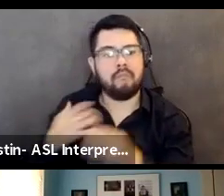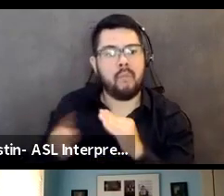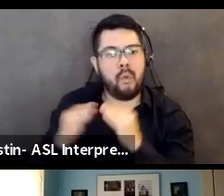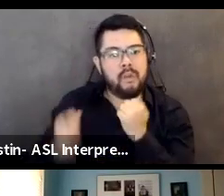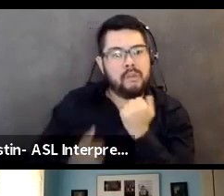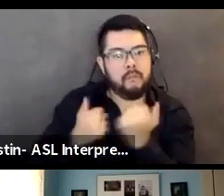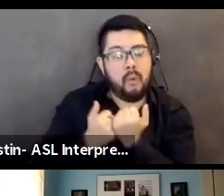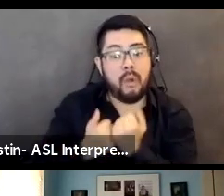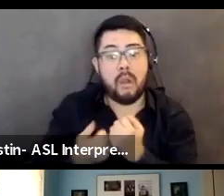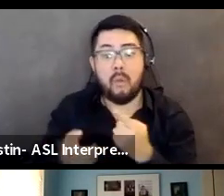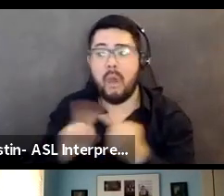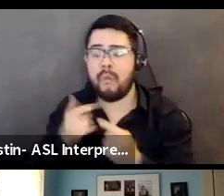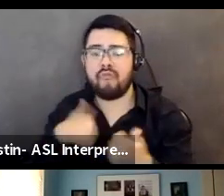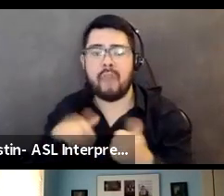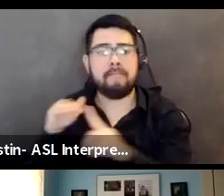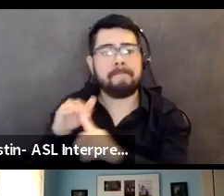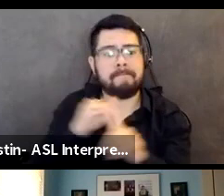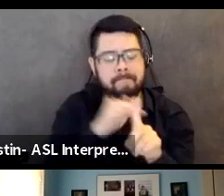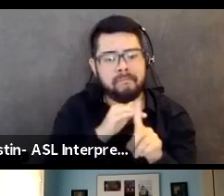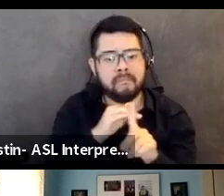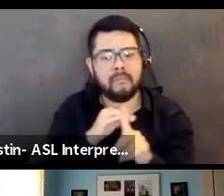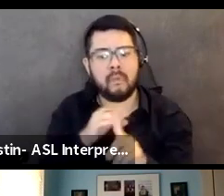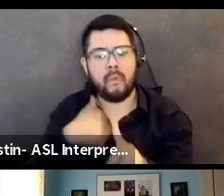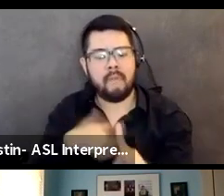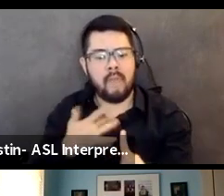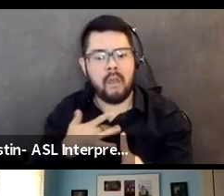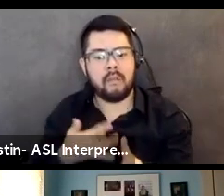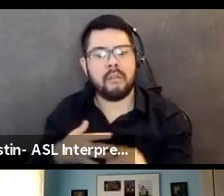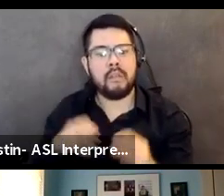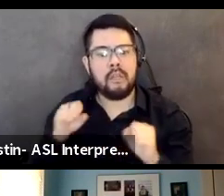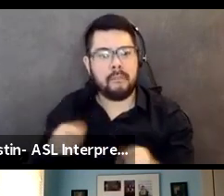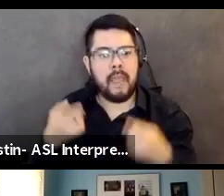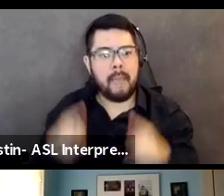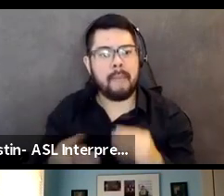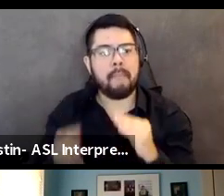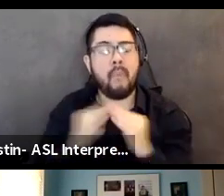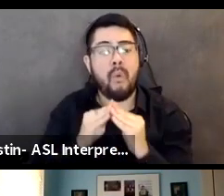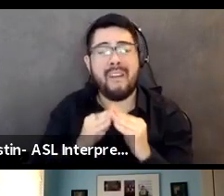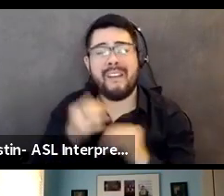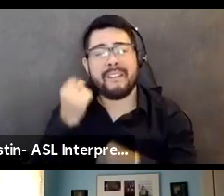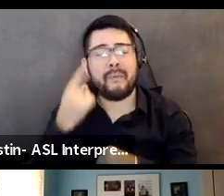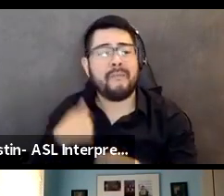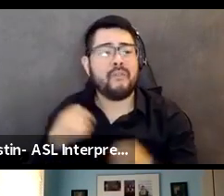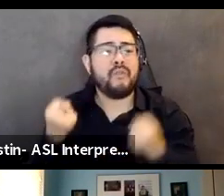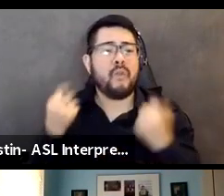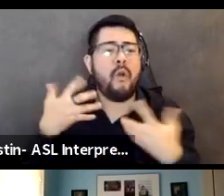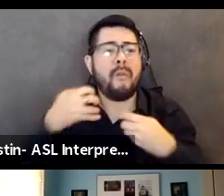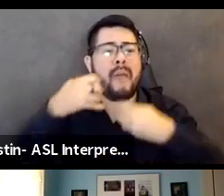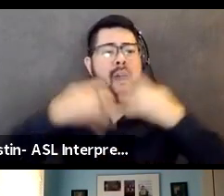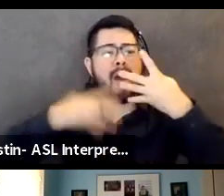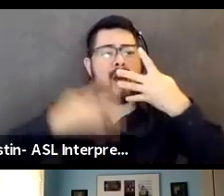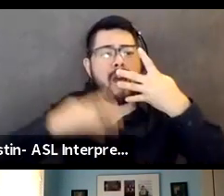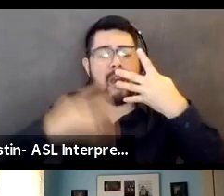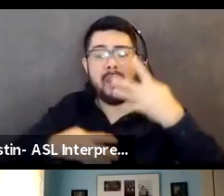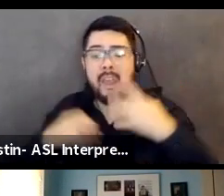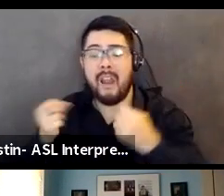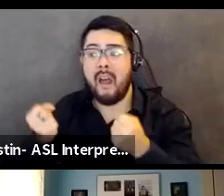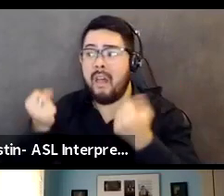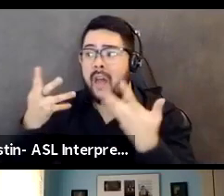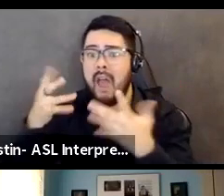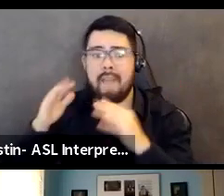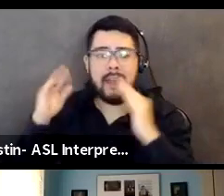the bells were wrong this includes the poor rollout for remote learning where hundreds of pages with hyperlinks and expectations were rolled out